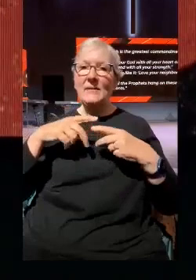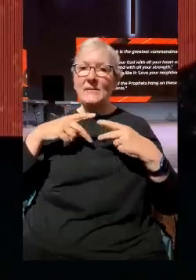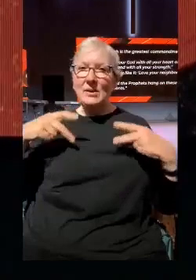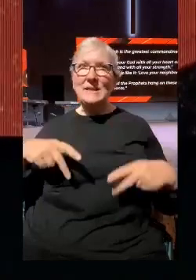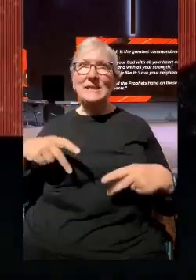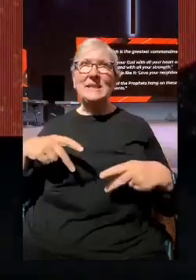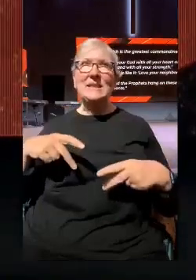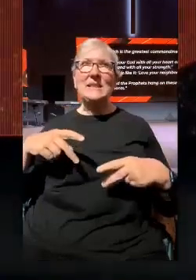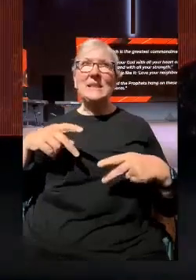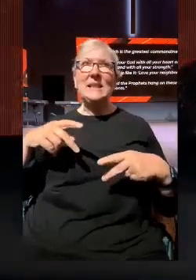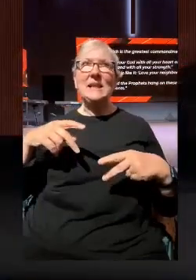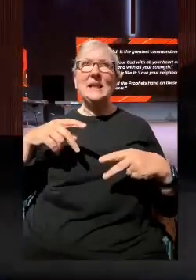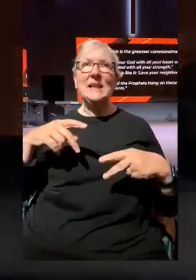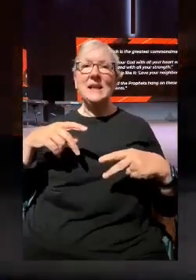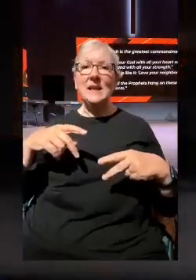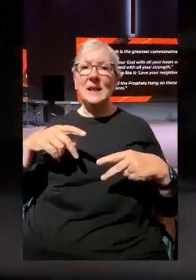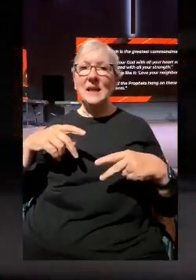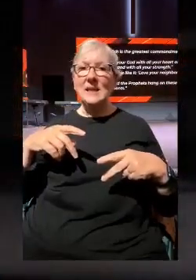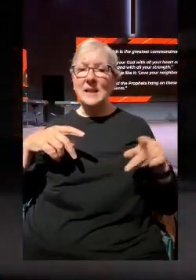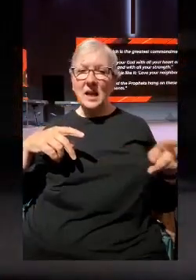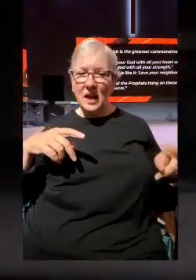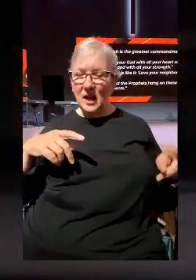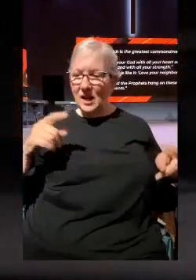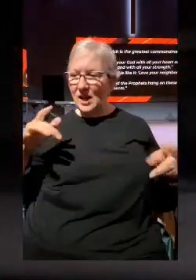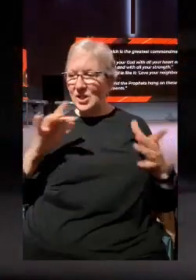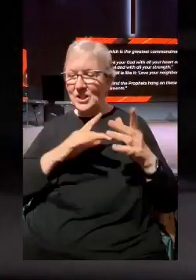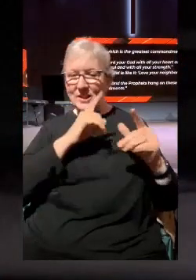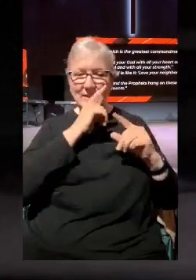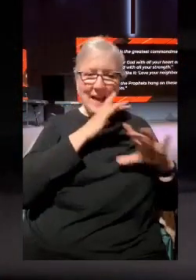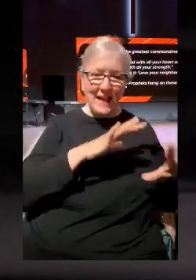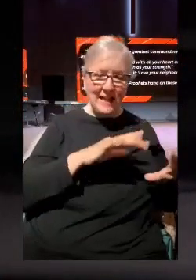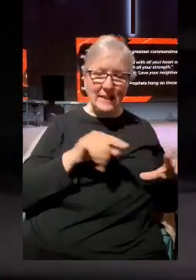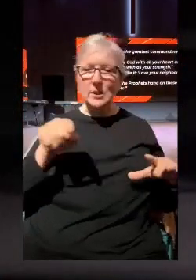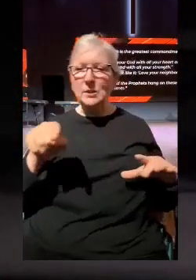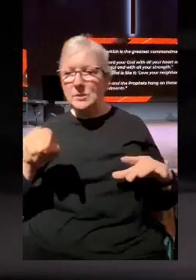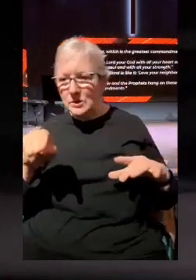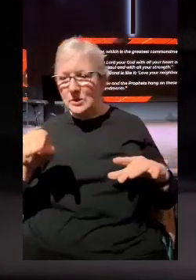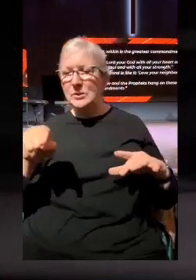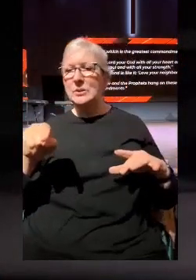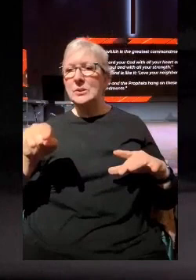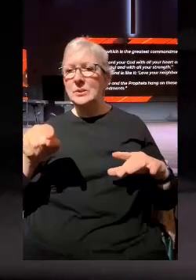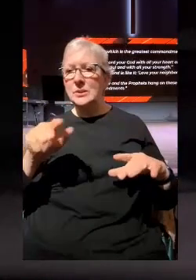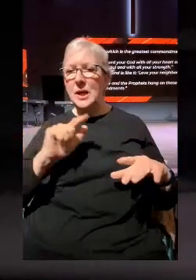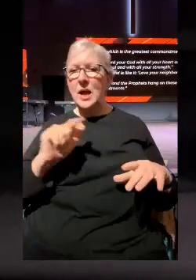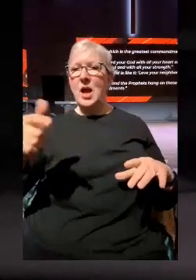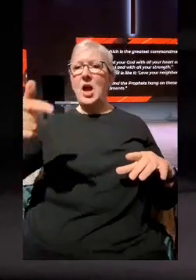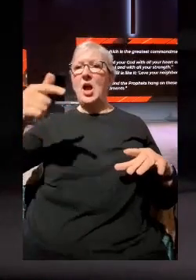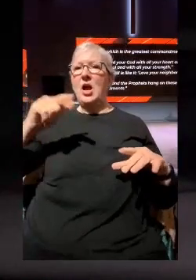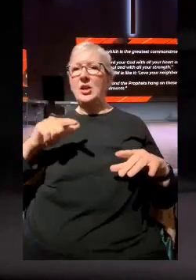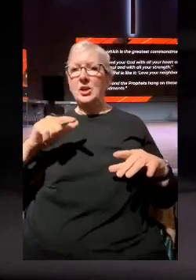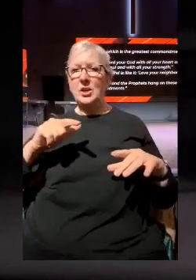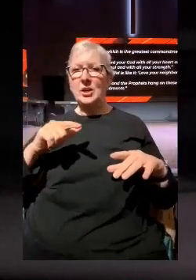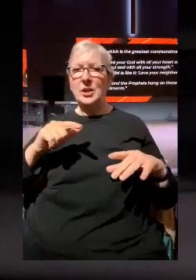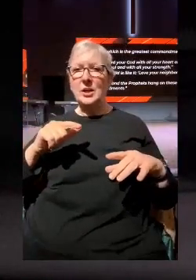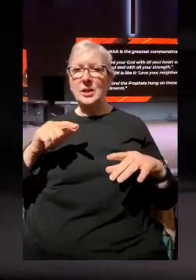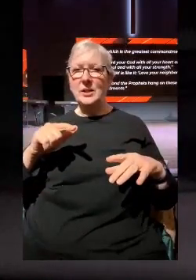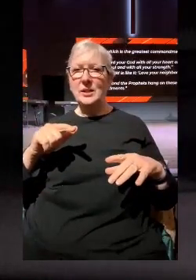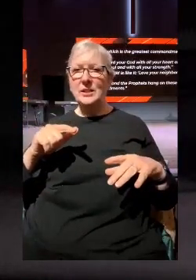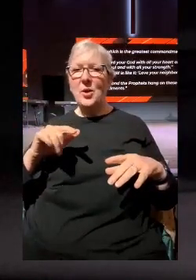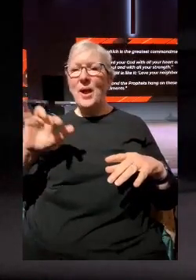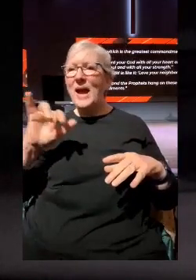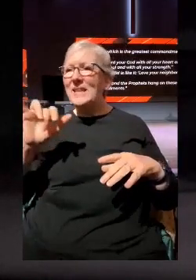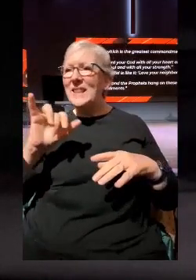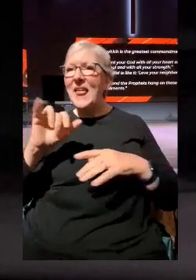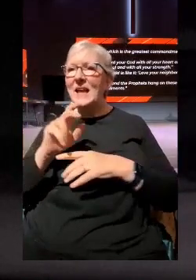Hearing that Jesus had silenced the Sadducees, the Pharisees got together. It's like he's in a pit of vipers, right? He crushes the head of one and the other one comes